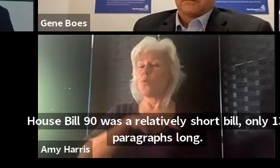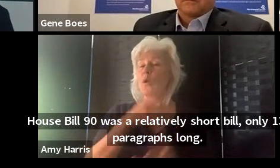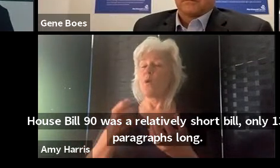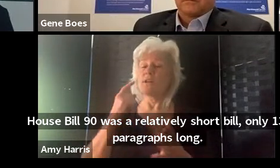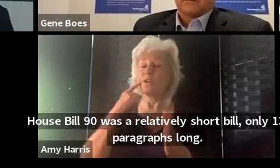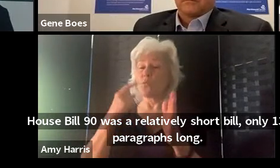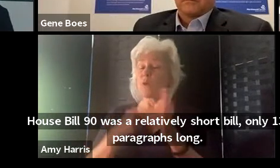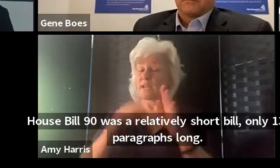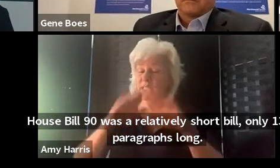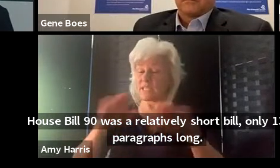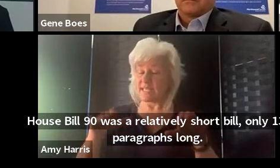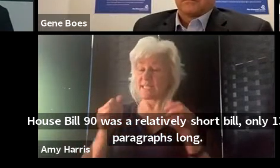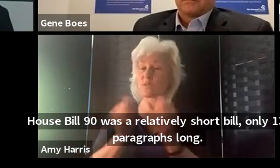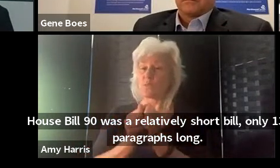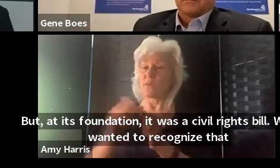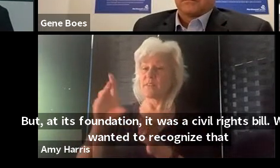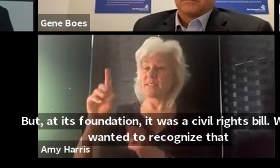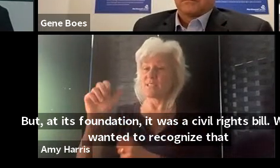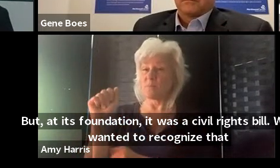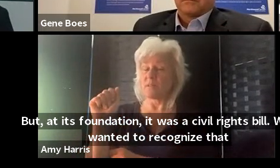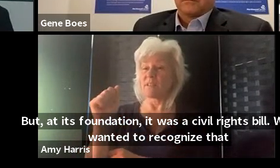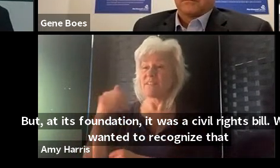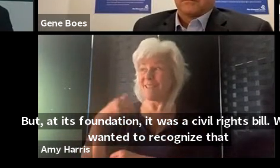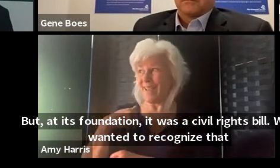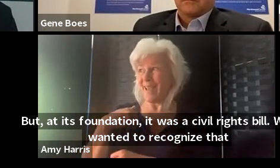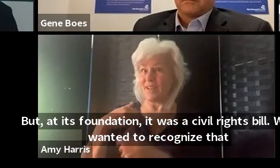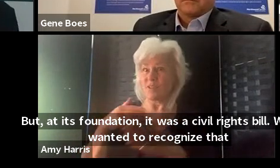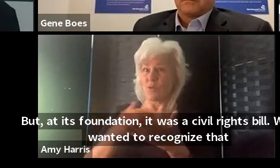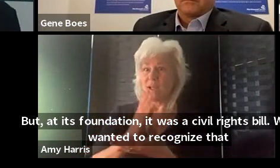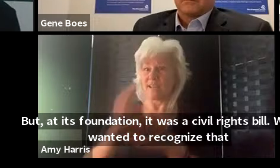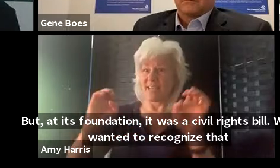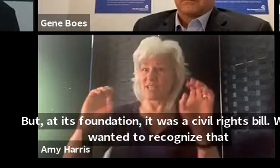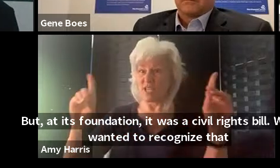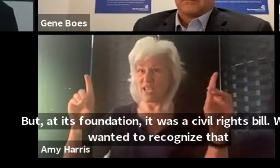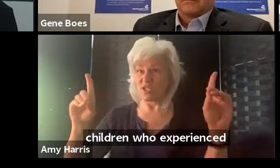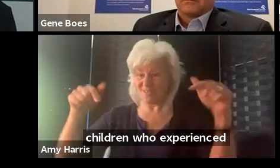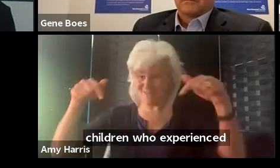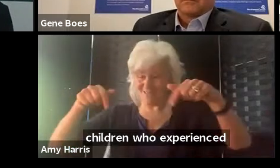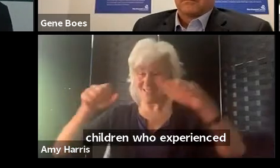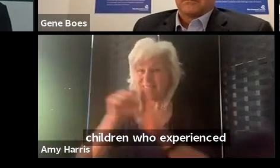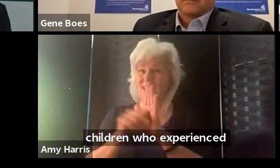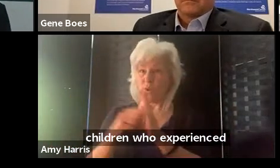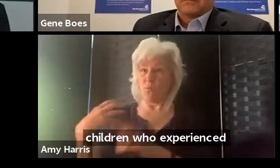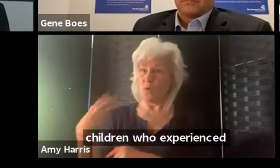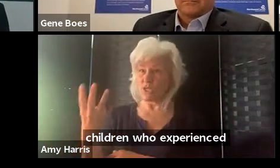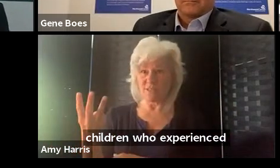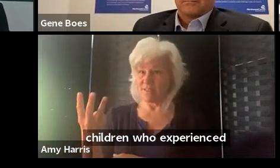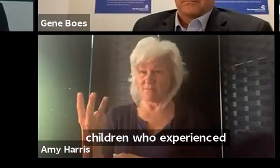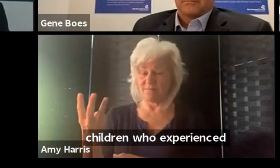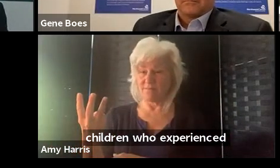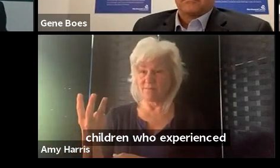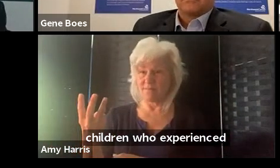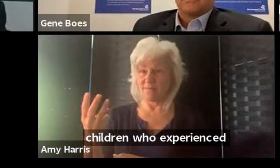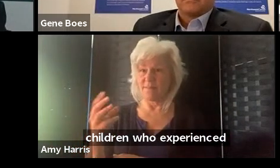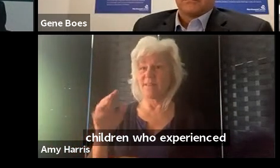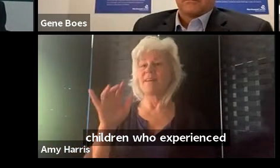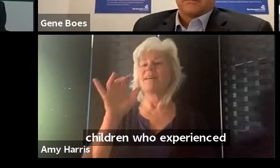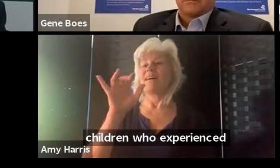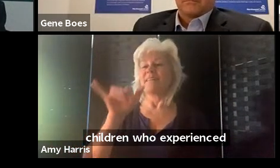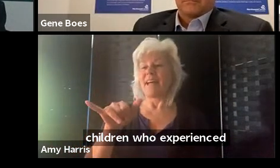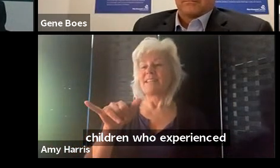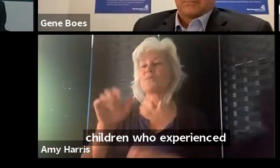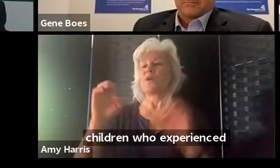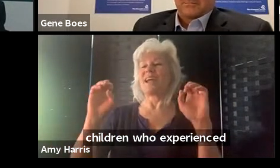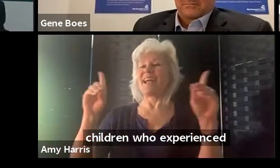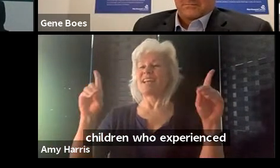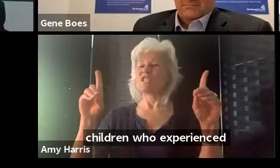disabilities had a constitutional right to education in the state of Washington. That's in fact where the Education for All